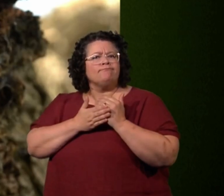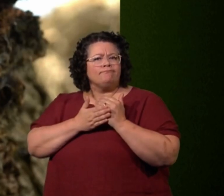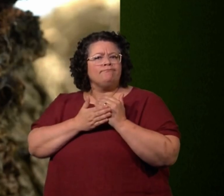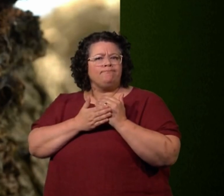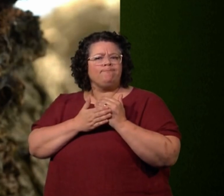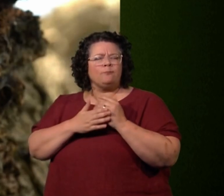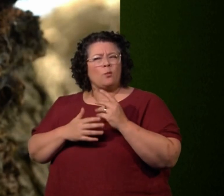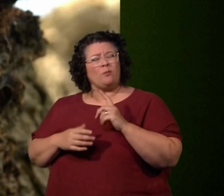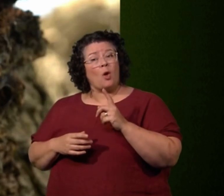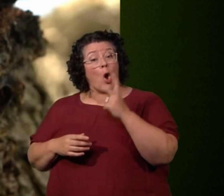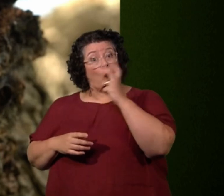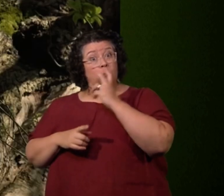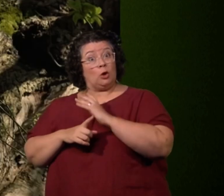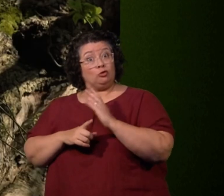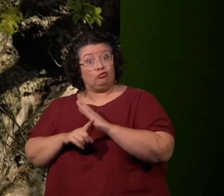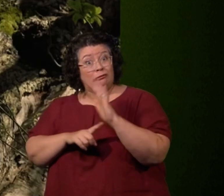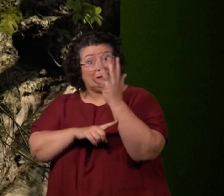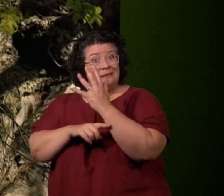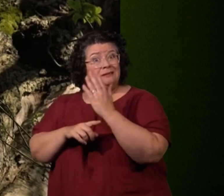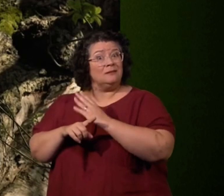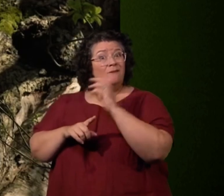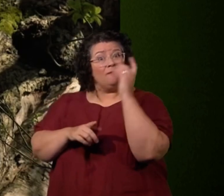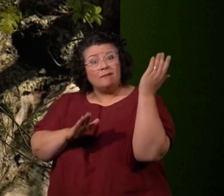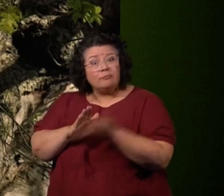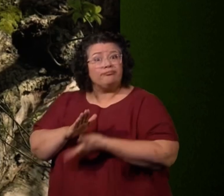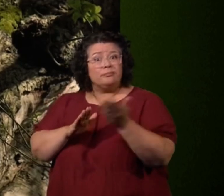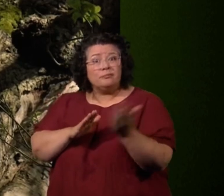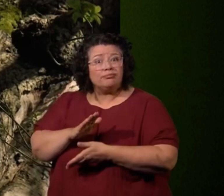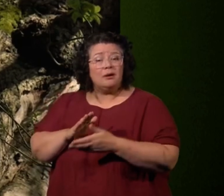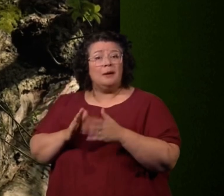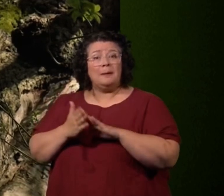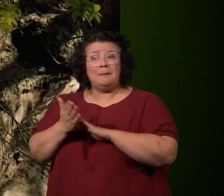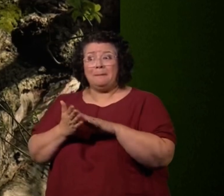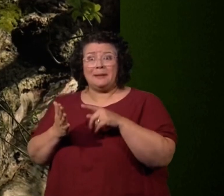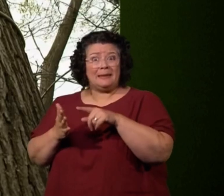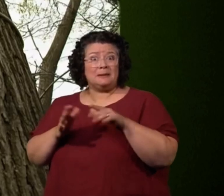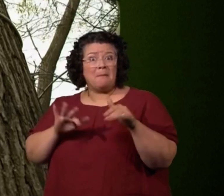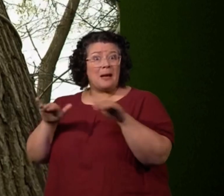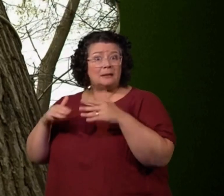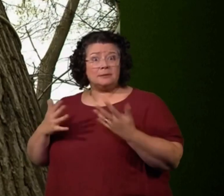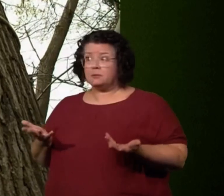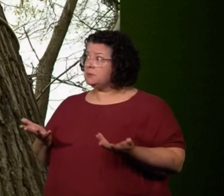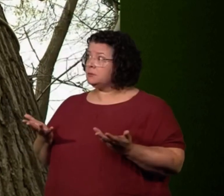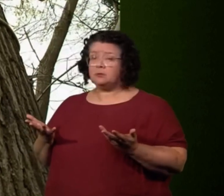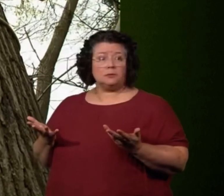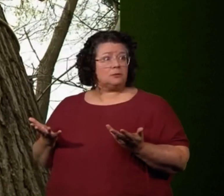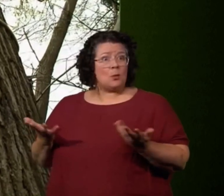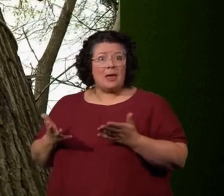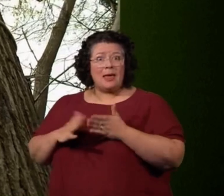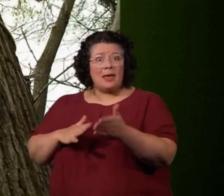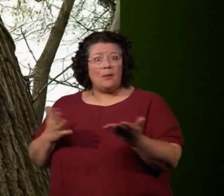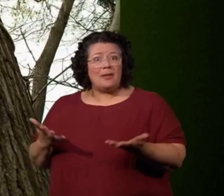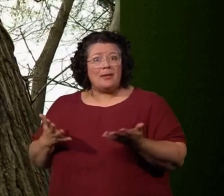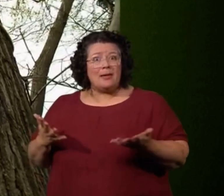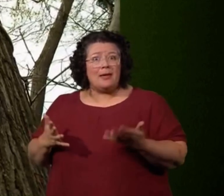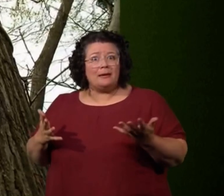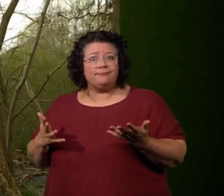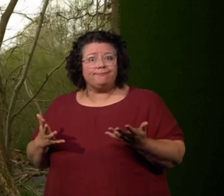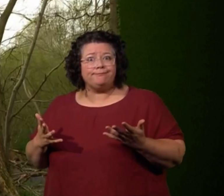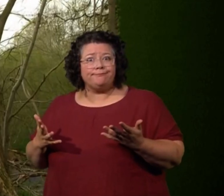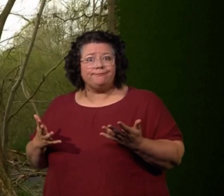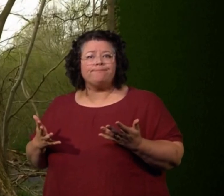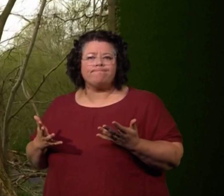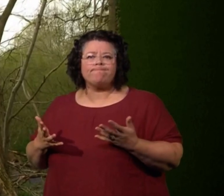and holes that bats rely on are becoming few and far between. So Jim and his team are having to think